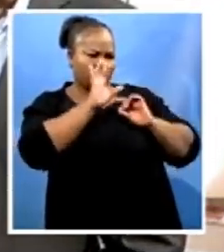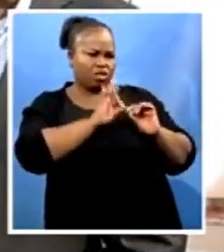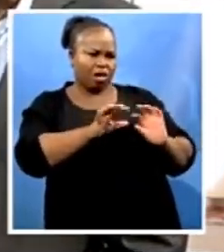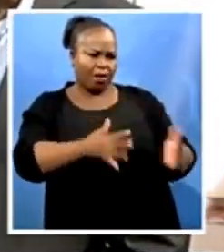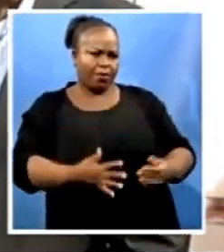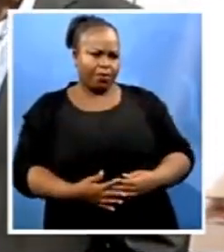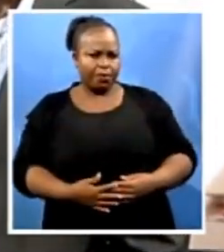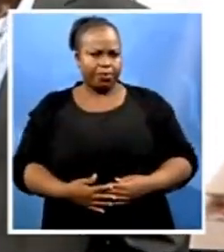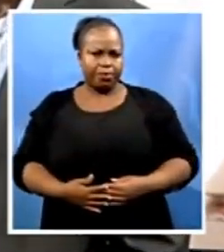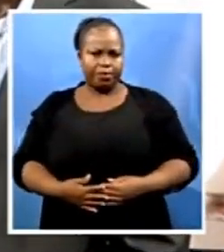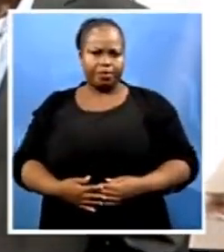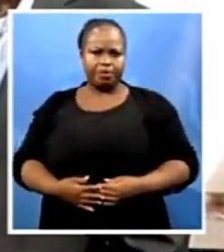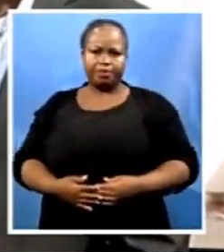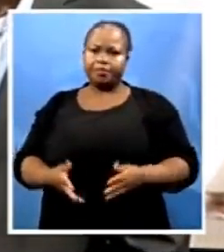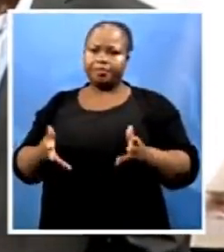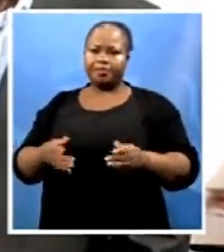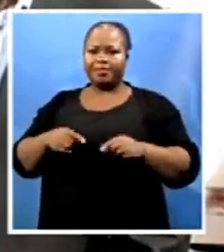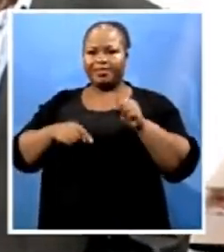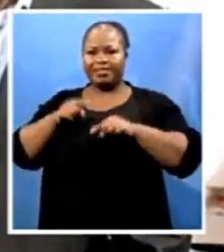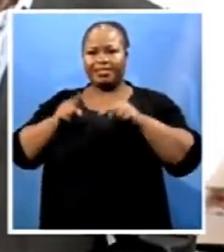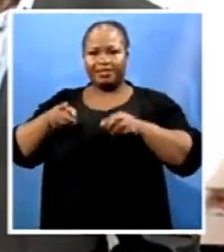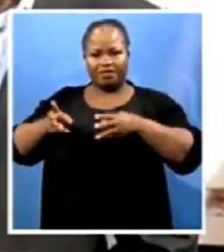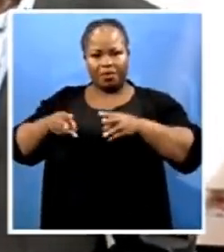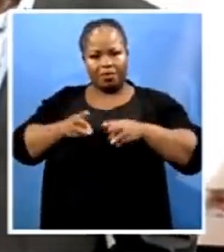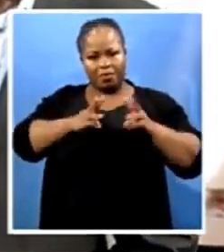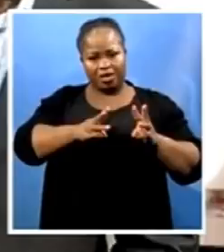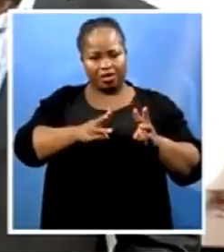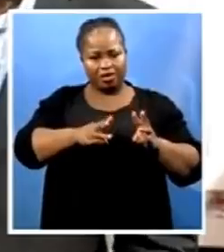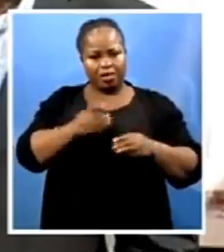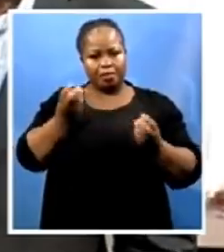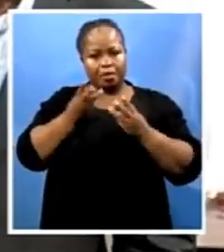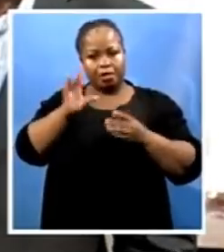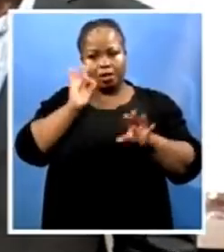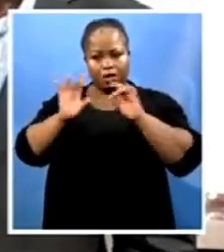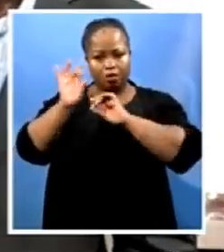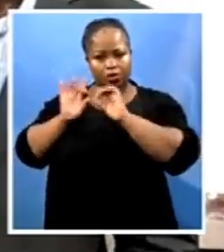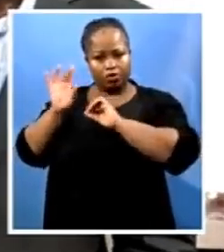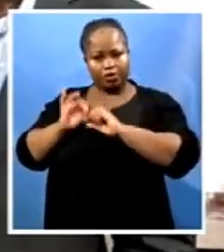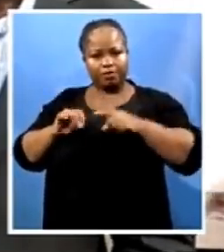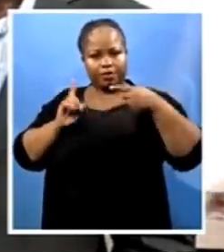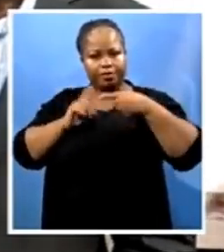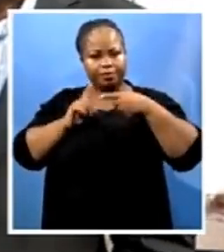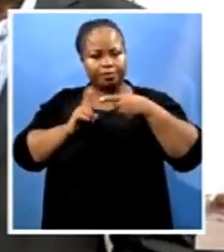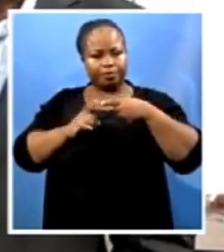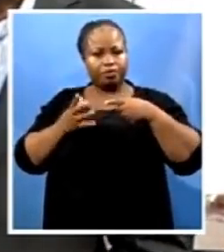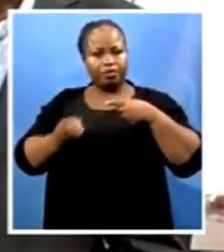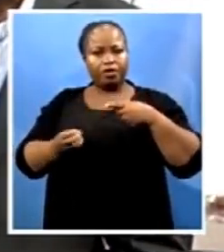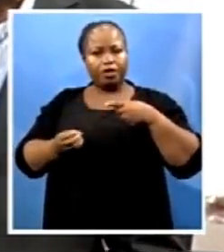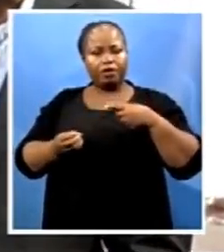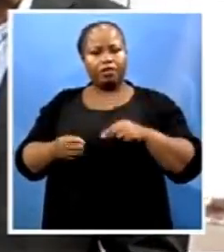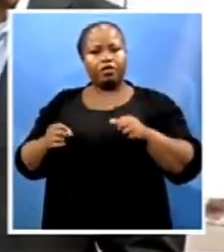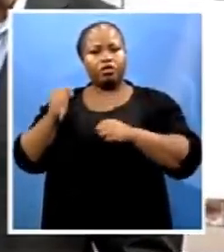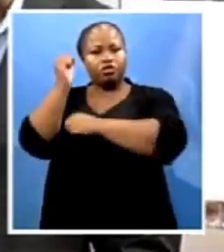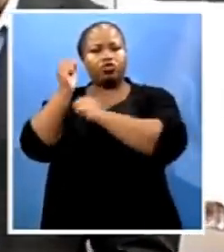ways in which the recipients are selected. Firstly, we've got war room structures through Operation Sukumasaka in the province